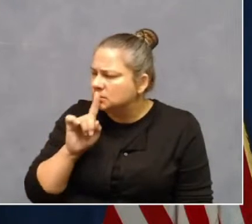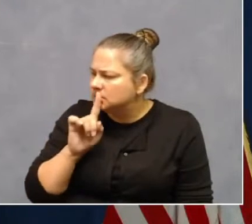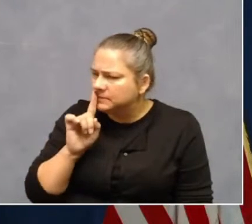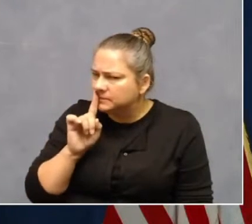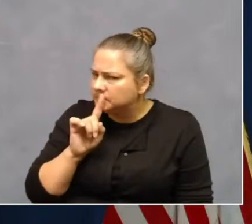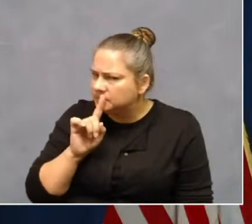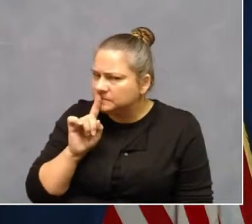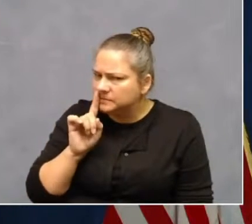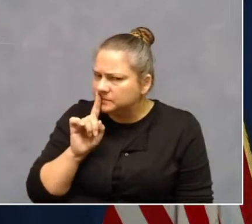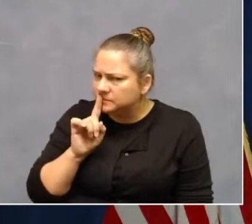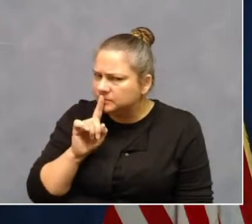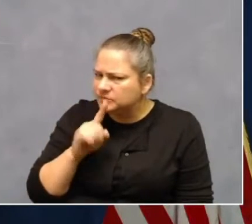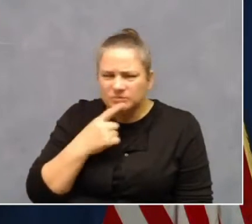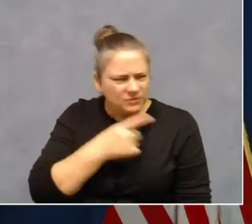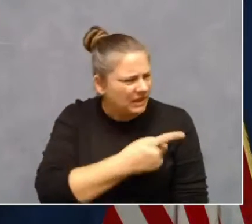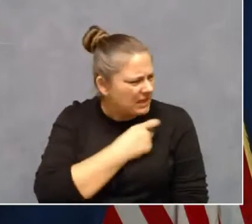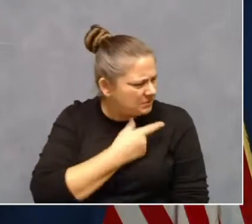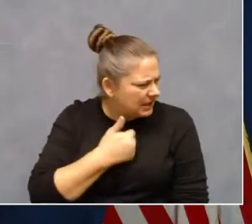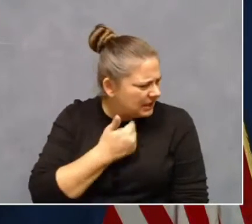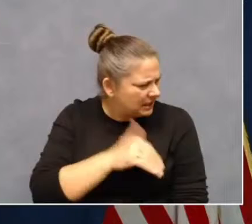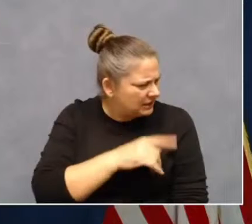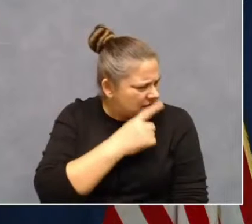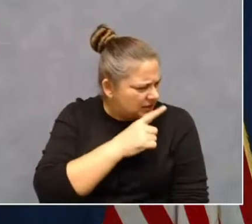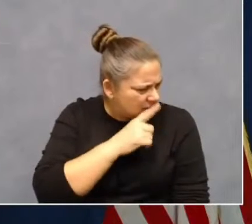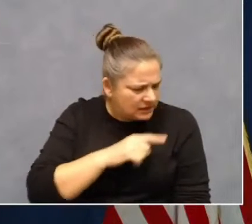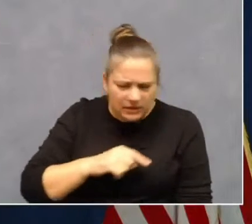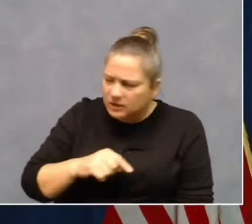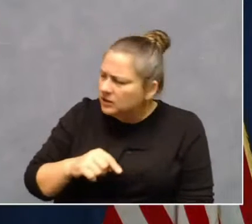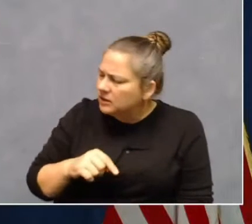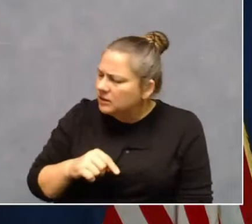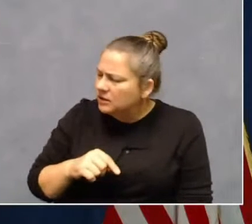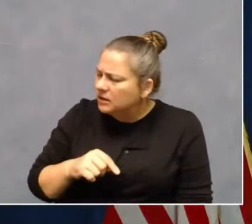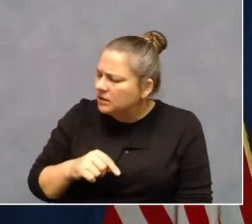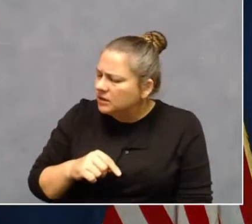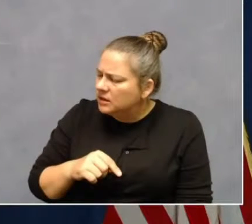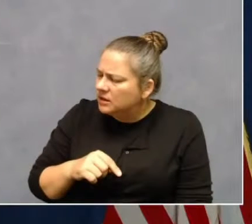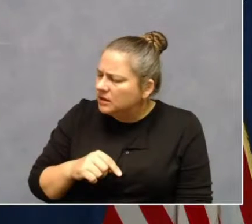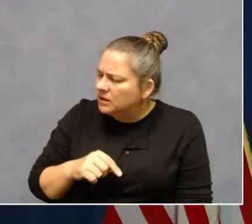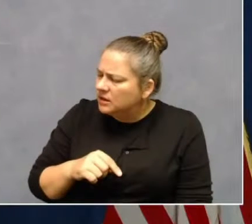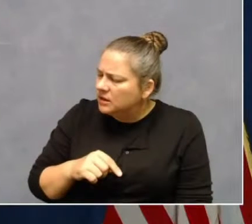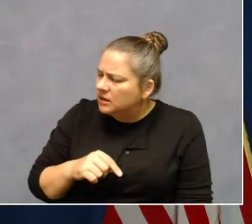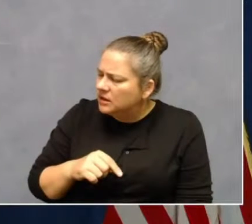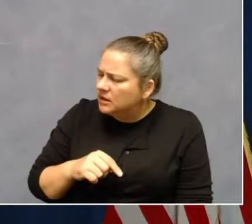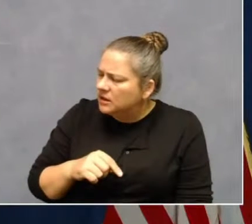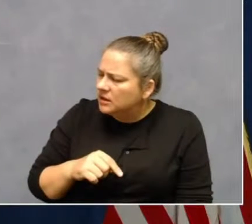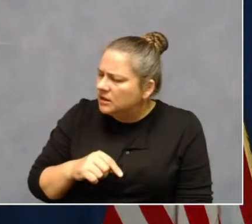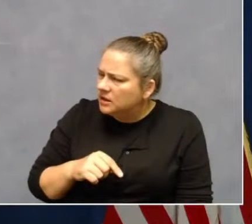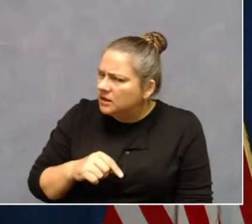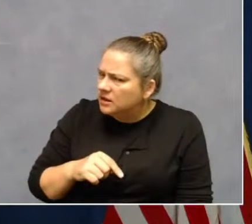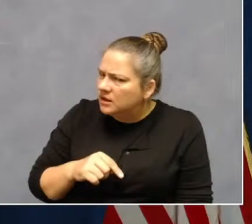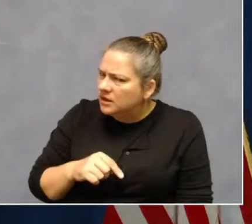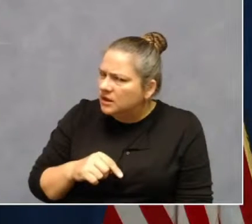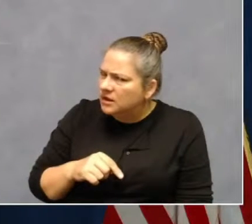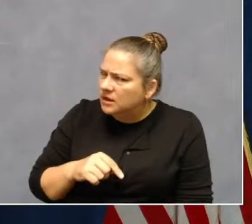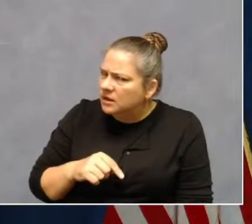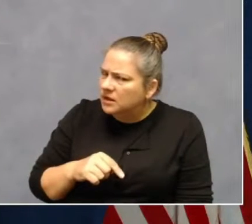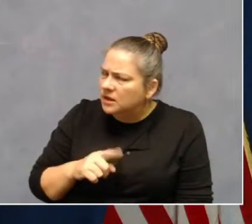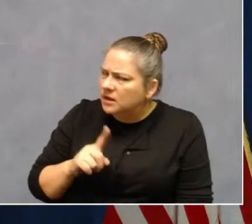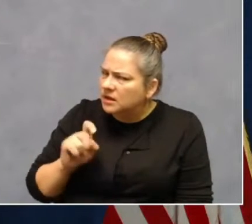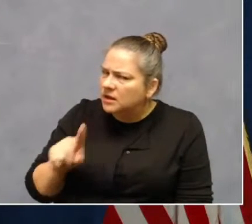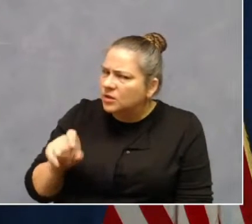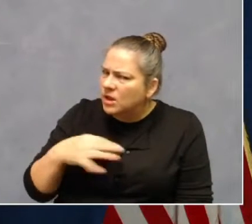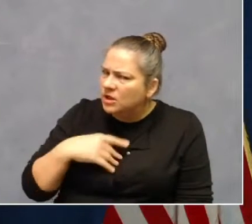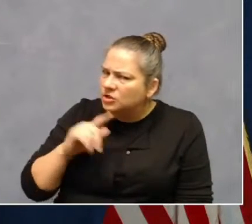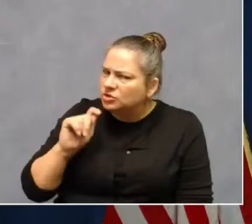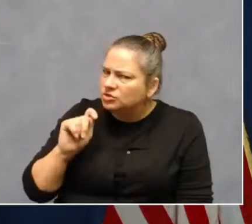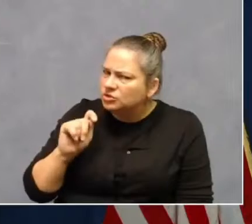that again, if you will, please, Mike. Escape the virus, is it possible that we may change your mind and alter the guidance for Halloween? The